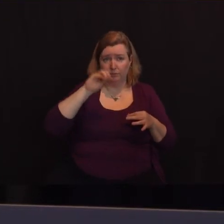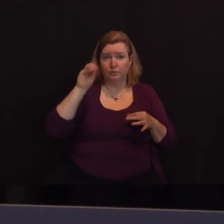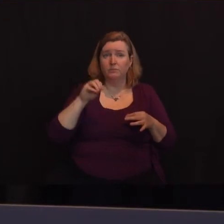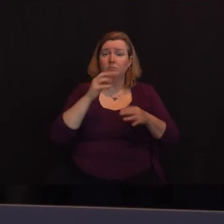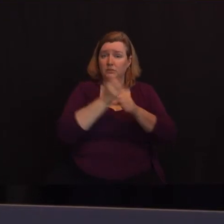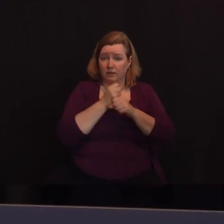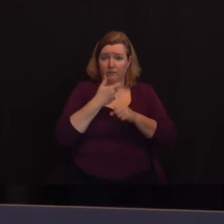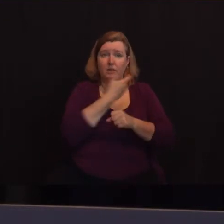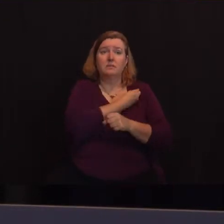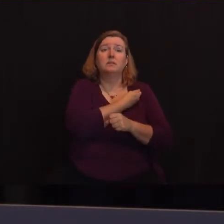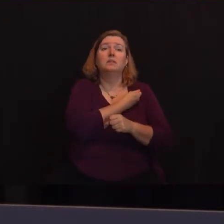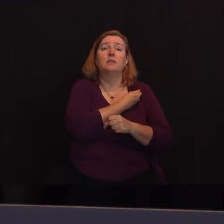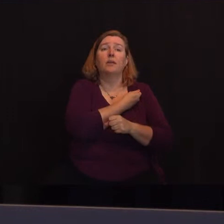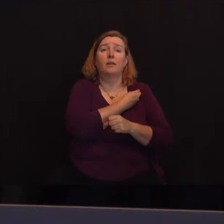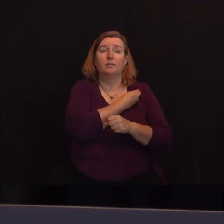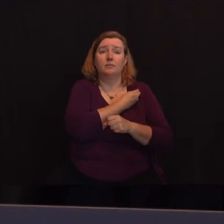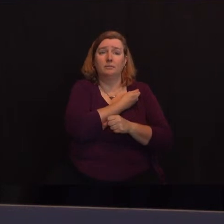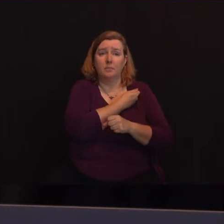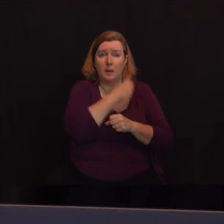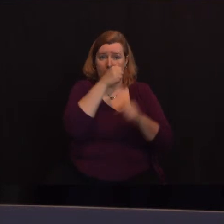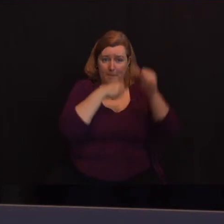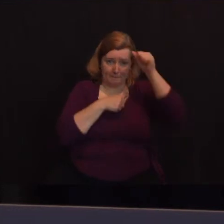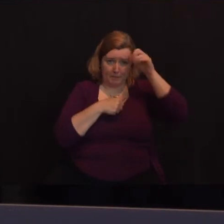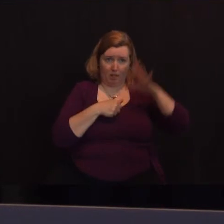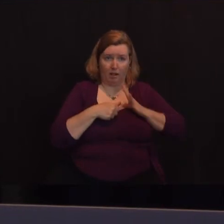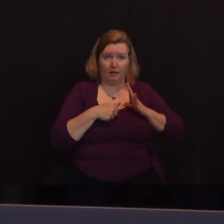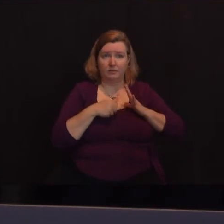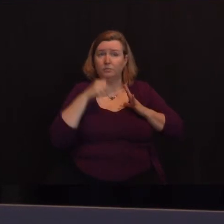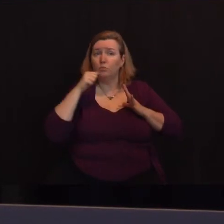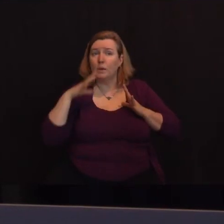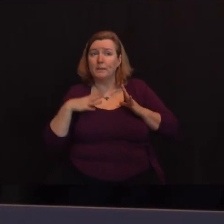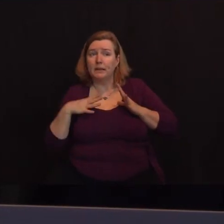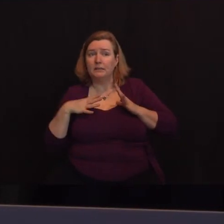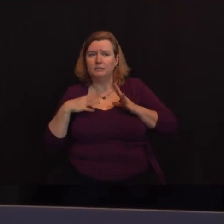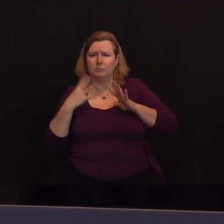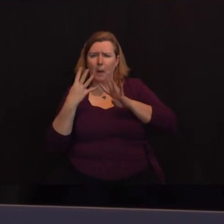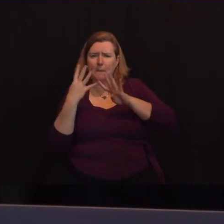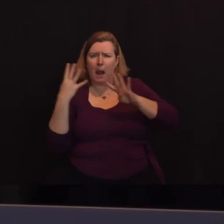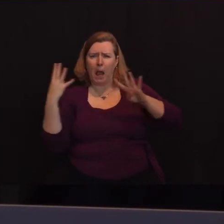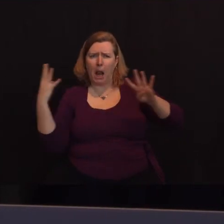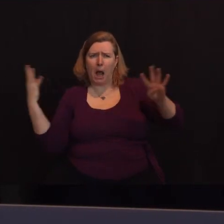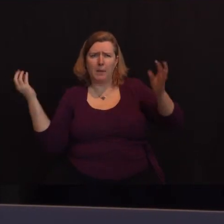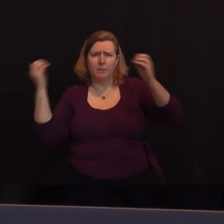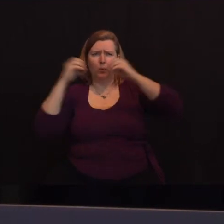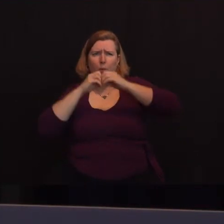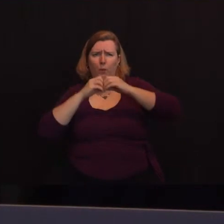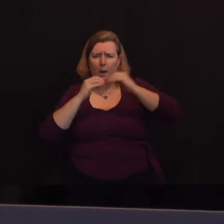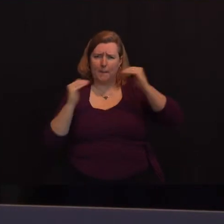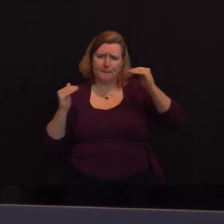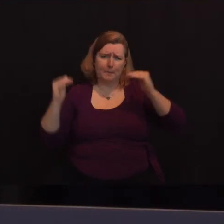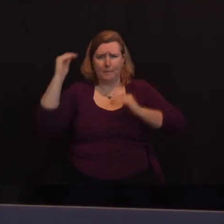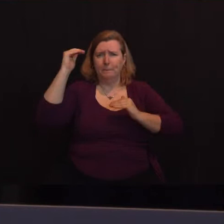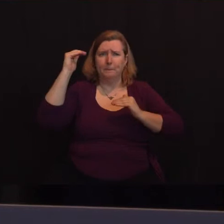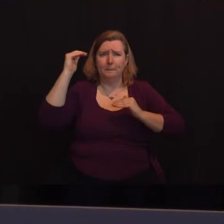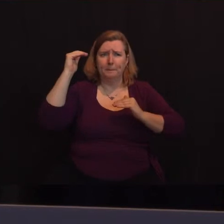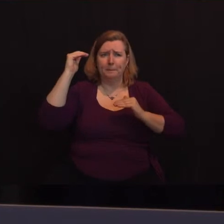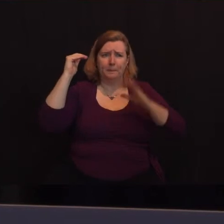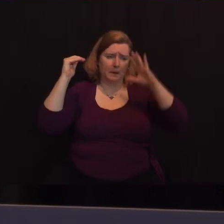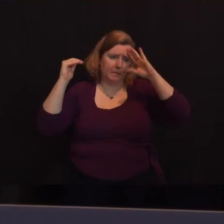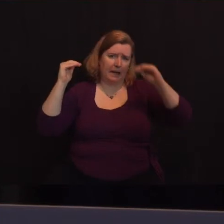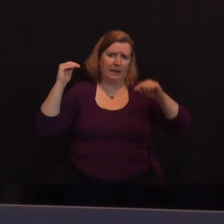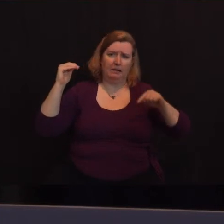male. Women are lining up in much greater numbers. Now, we have always said in healthcare that